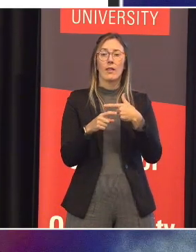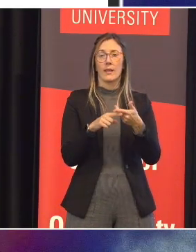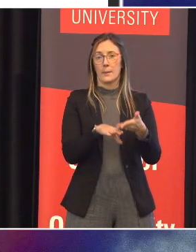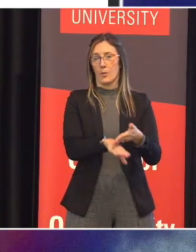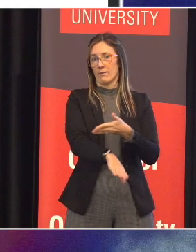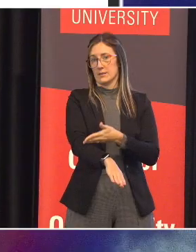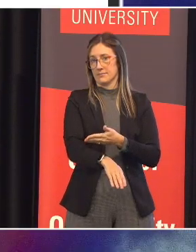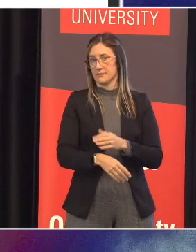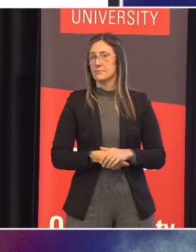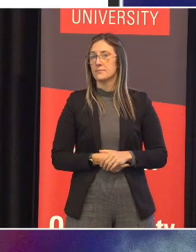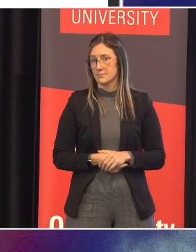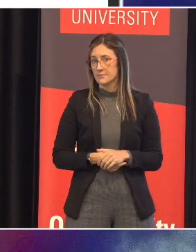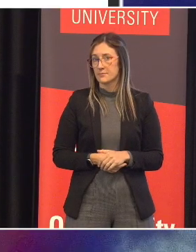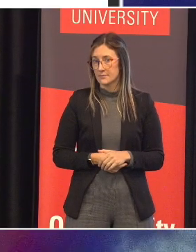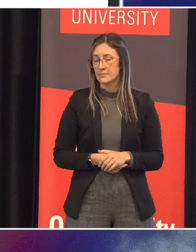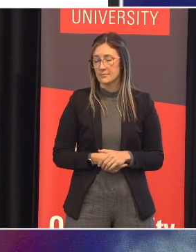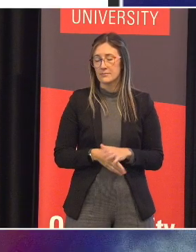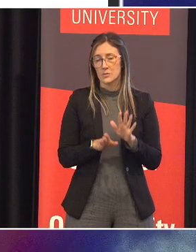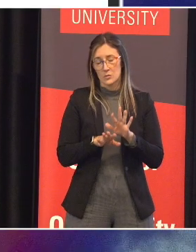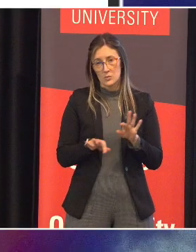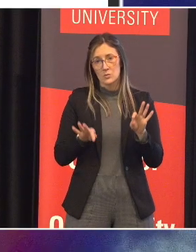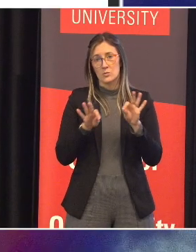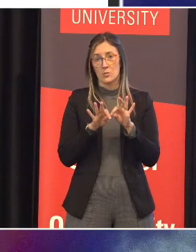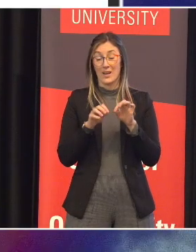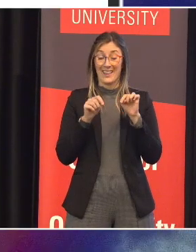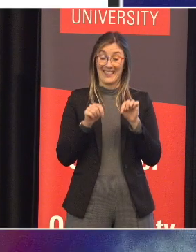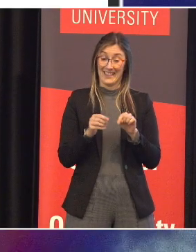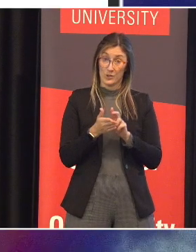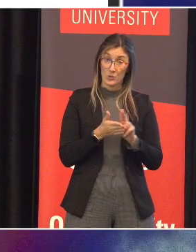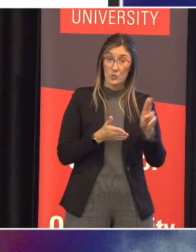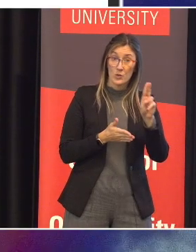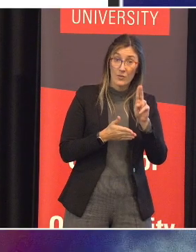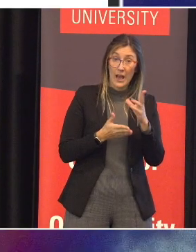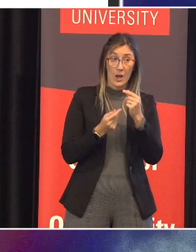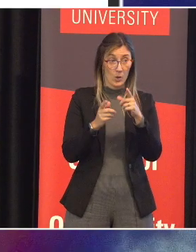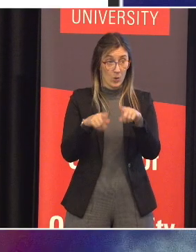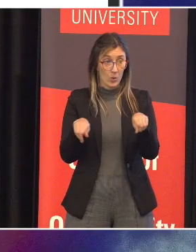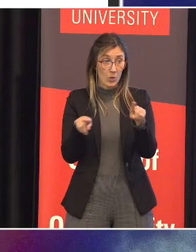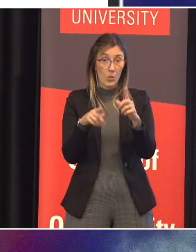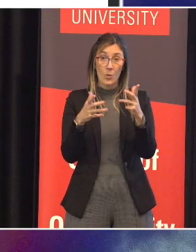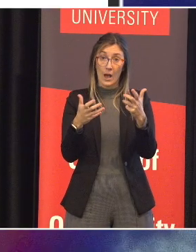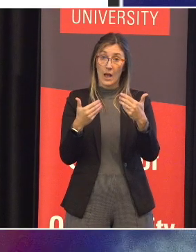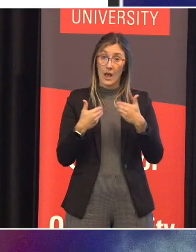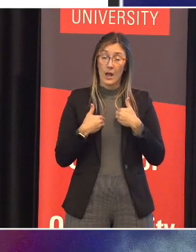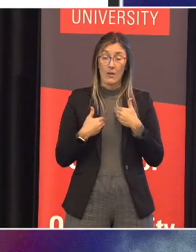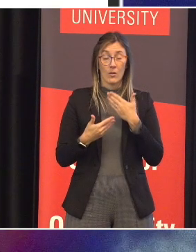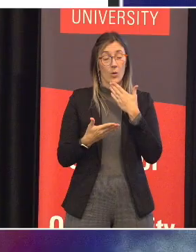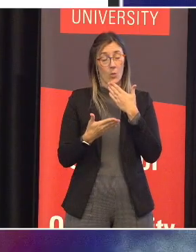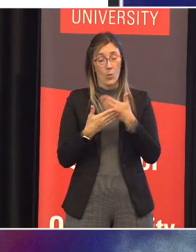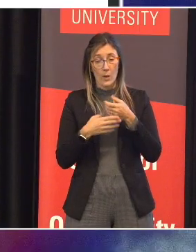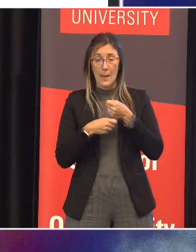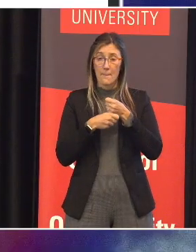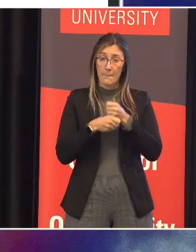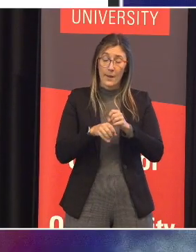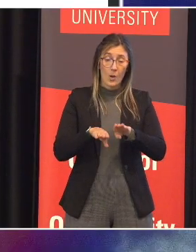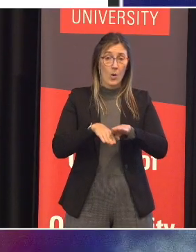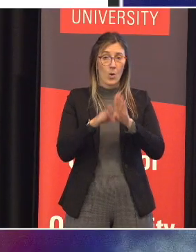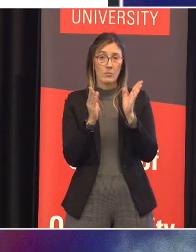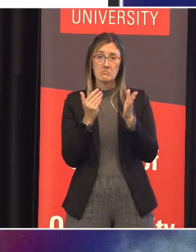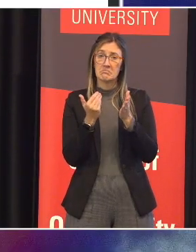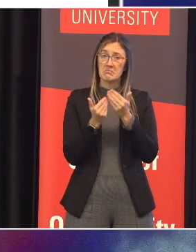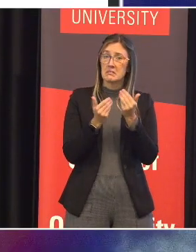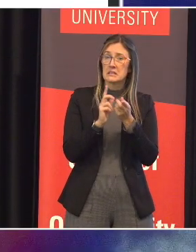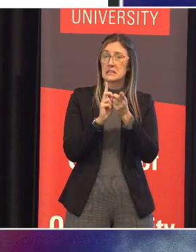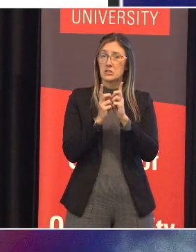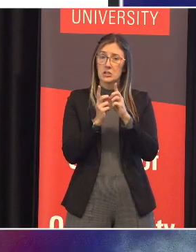Because we want you to have, and this university to have, a welcoming, open, easy digital space